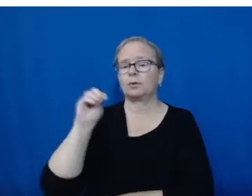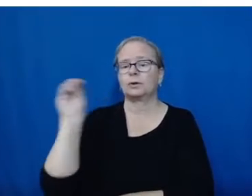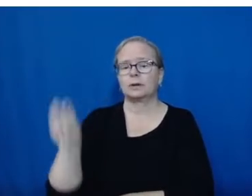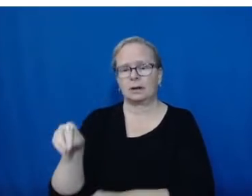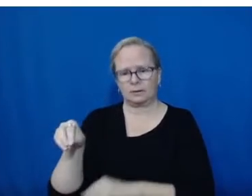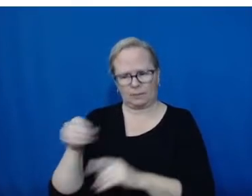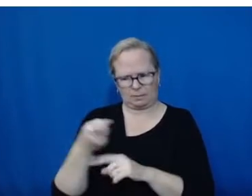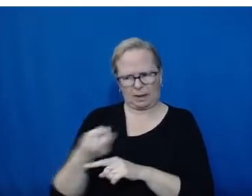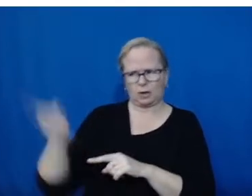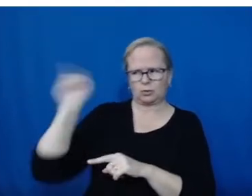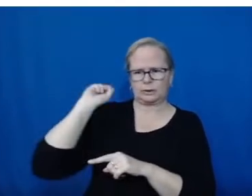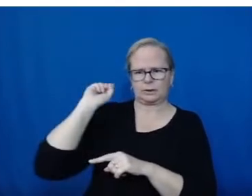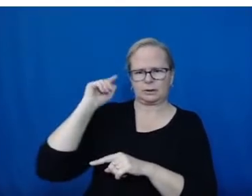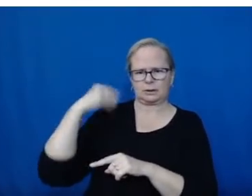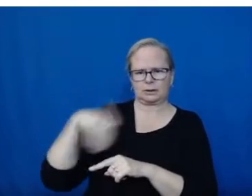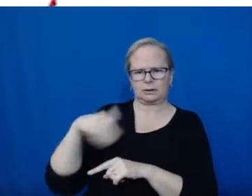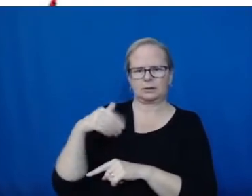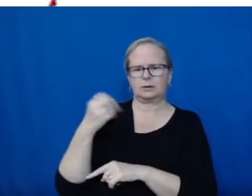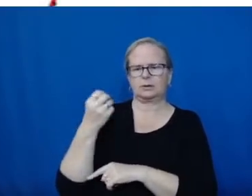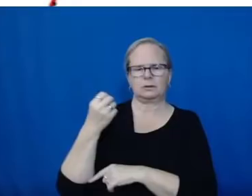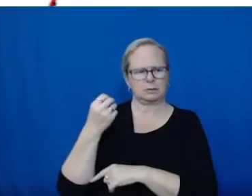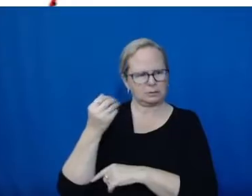1277. Next slide, please.